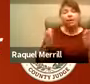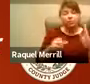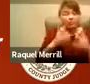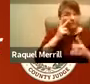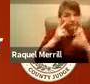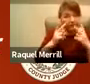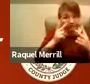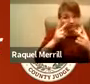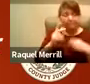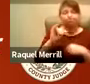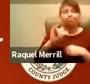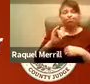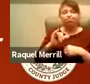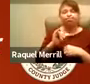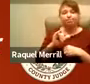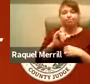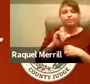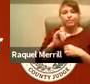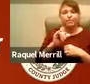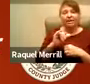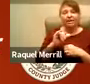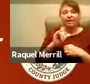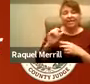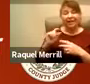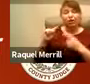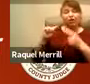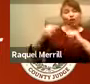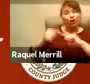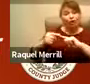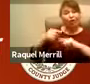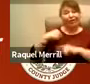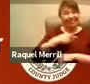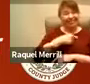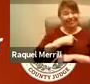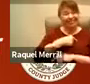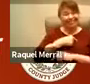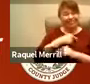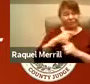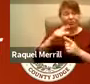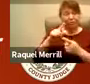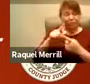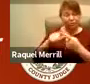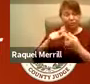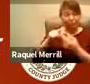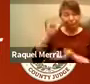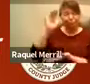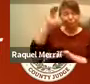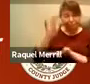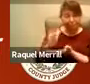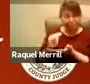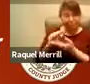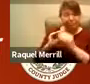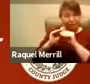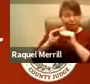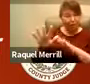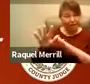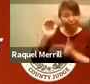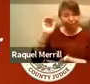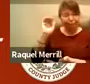out that is hurting us in really stopping the spreading